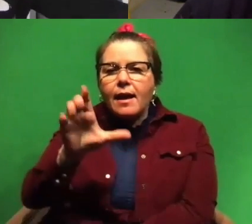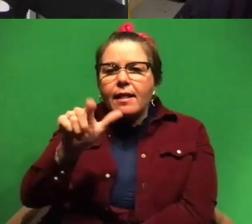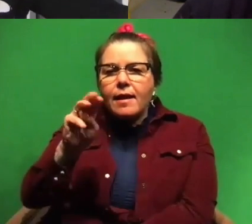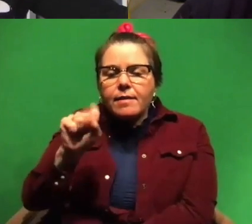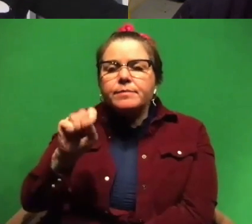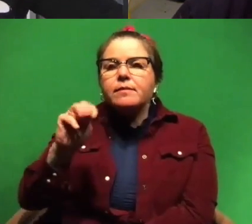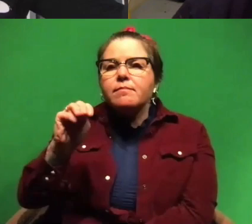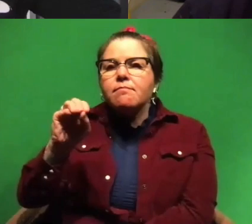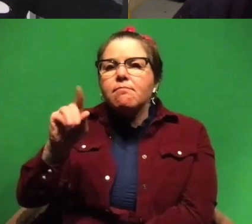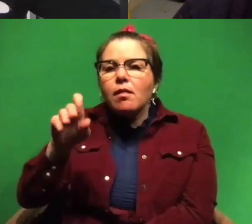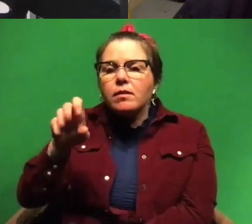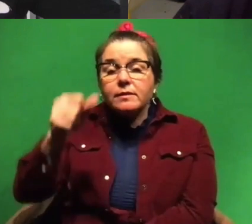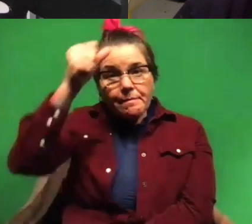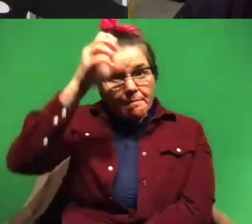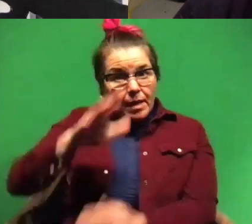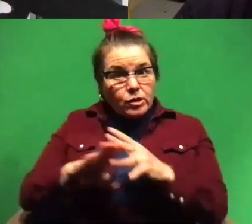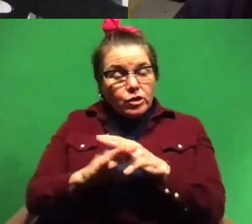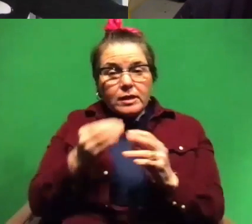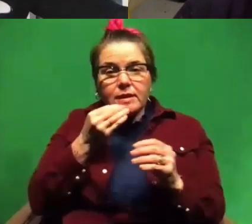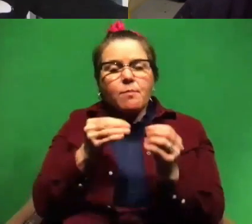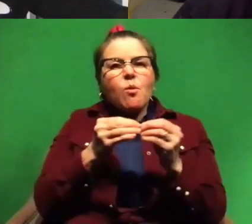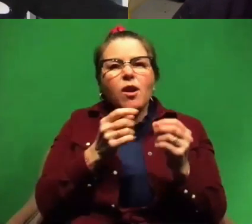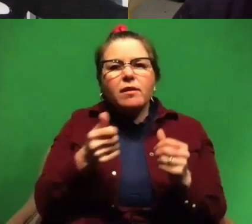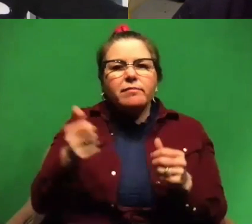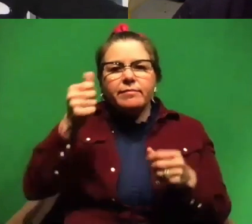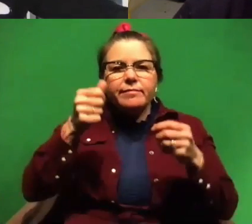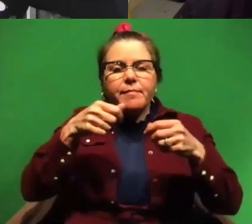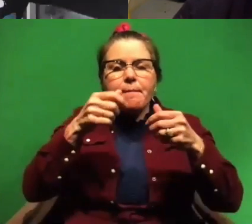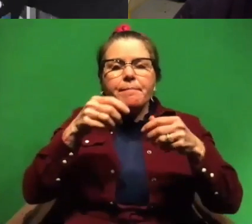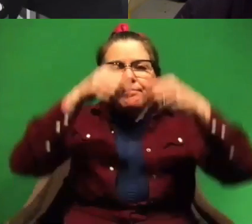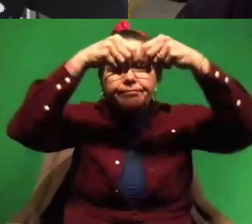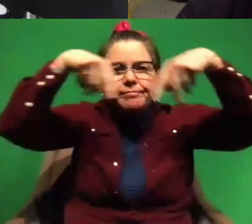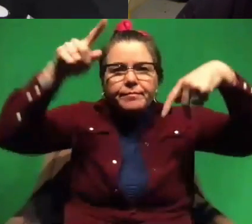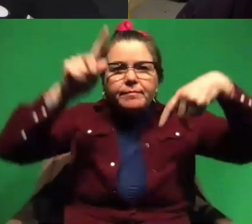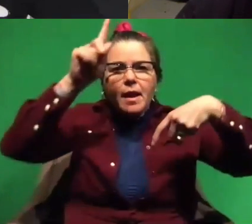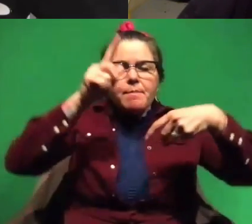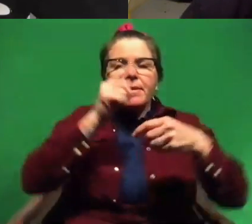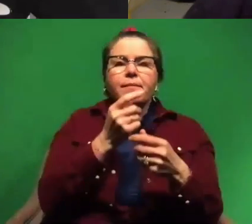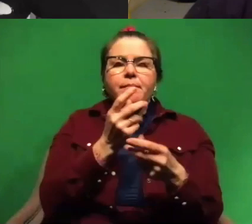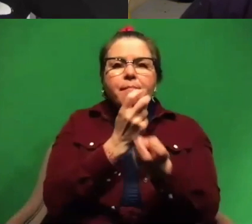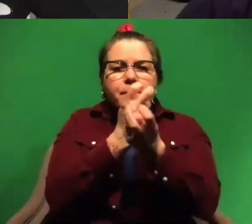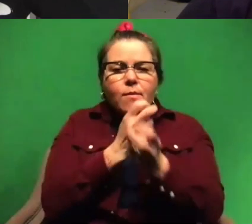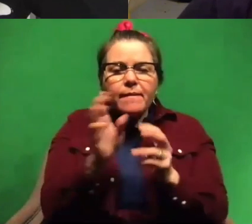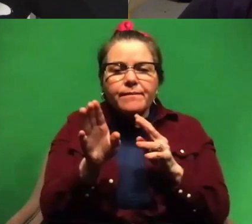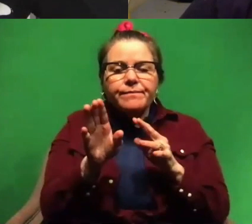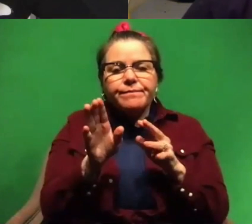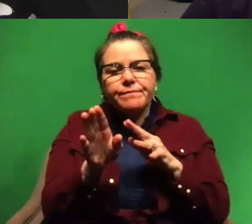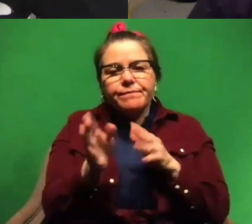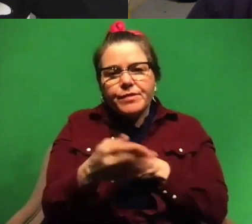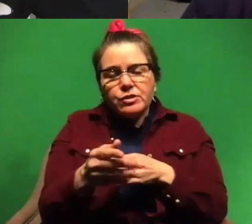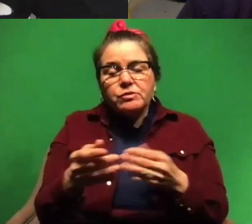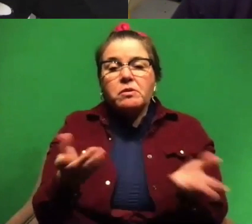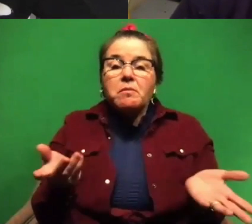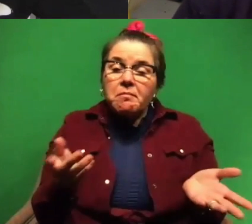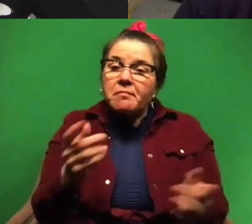the male sharks are actually eating more bony fish and the things that are higher up in the food chain. So this is